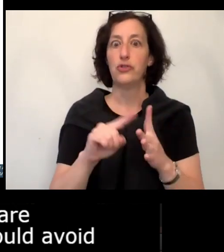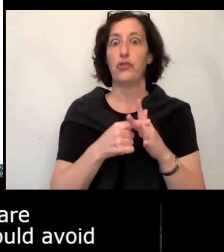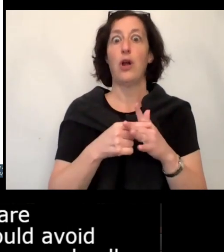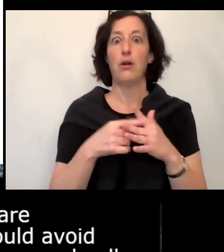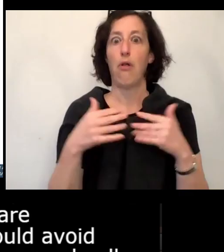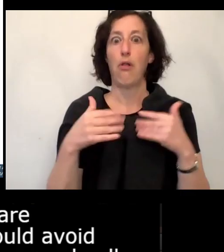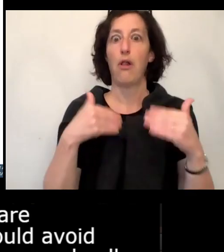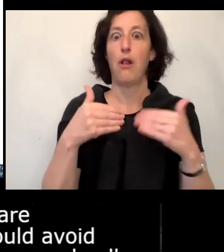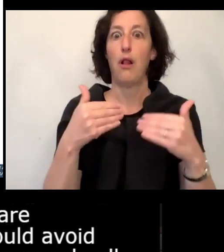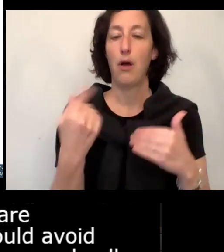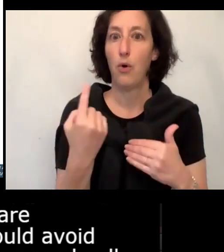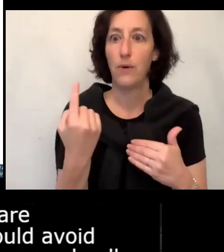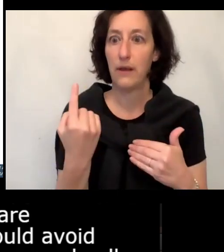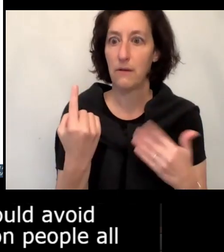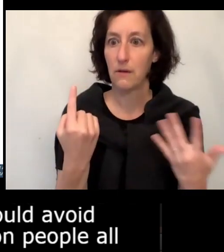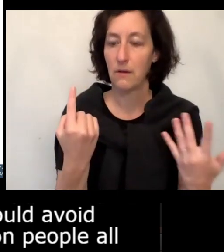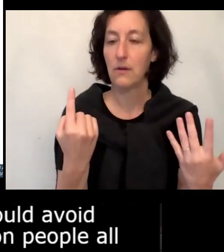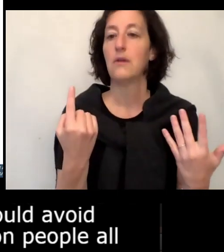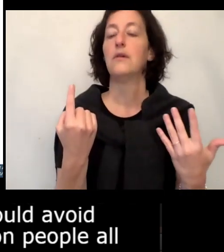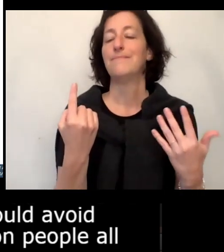time. Not good.